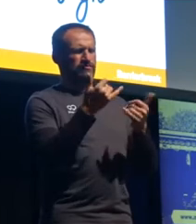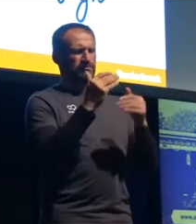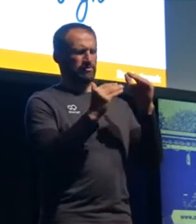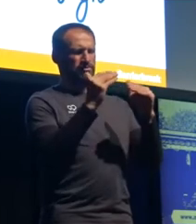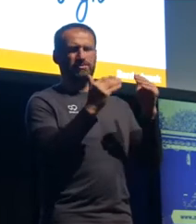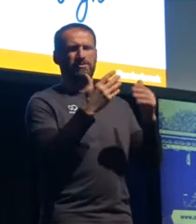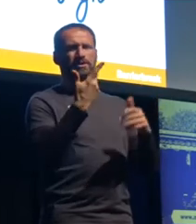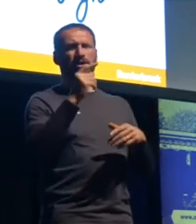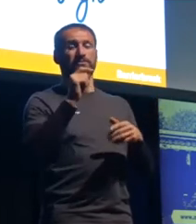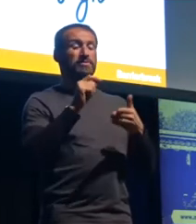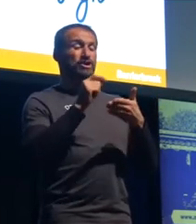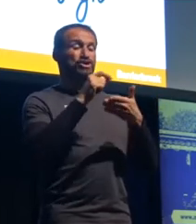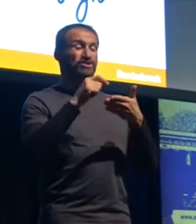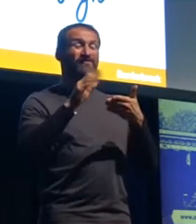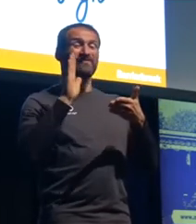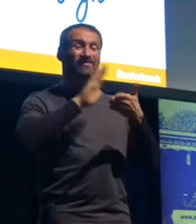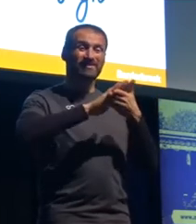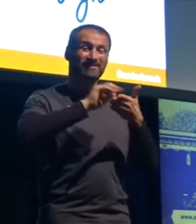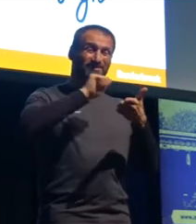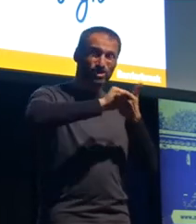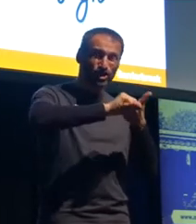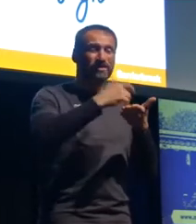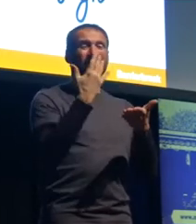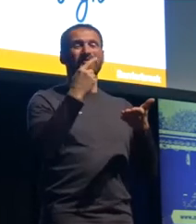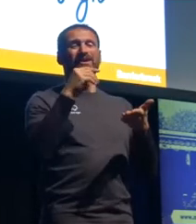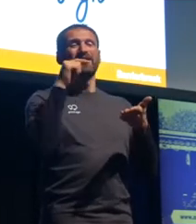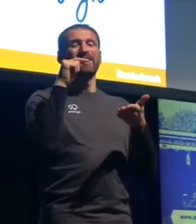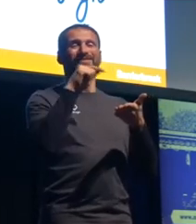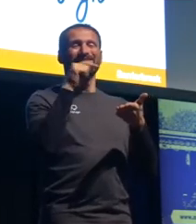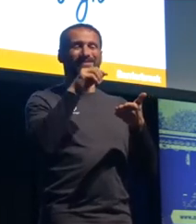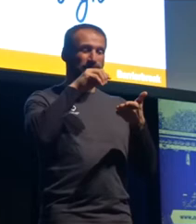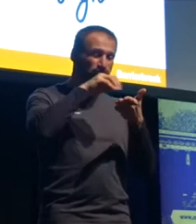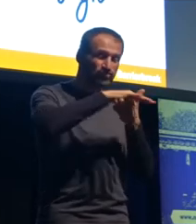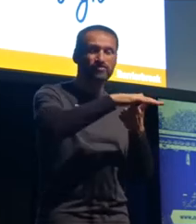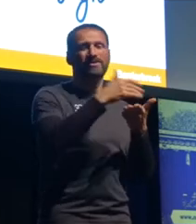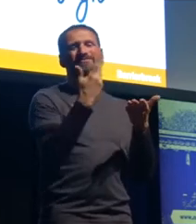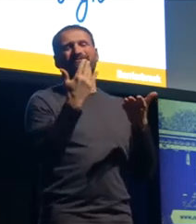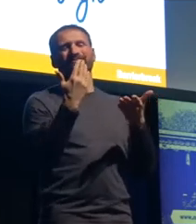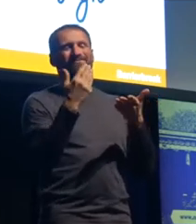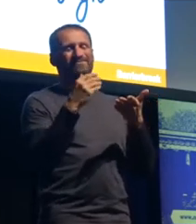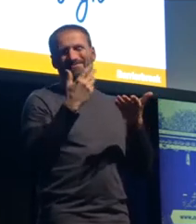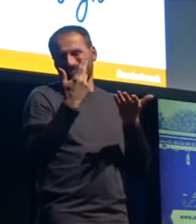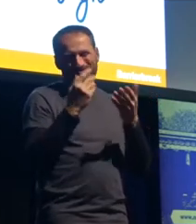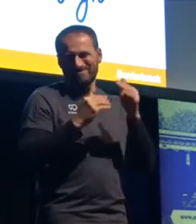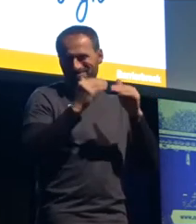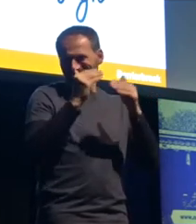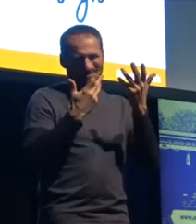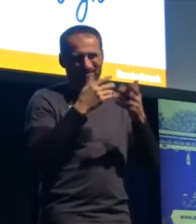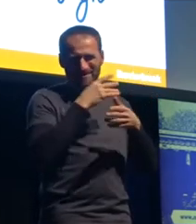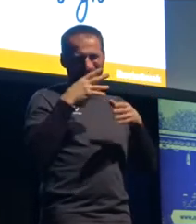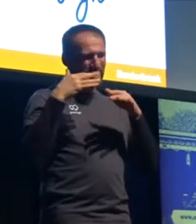surface of the pen. There's you know, the ink level in the pen also matters quite a lot. So you